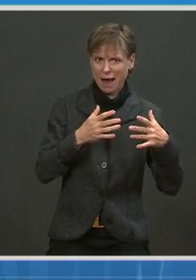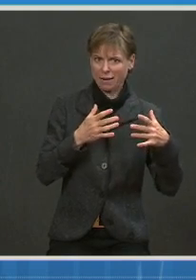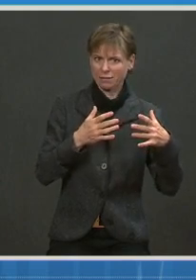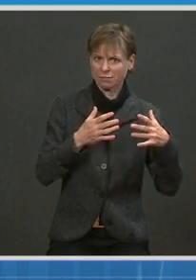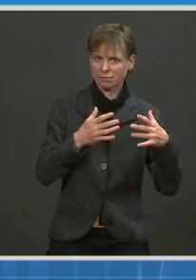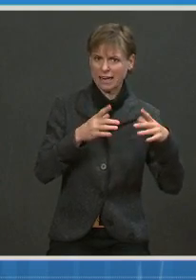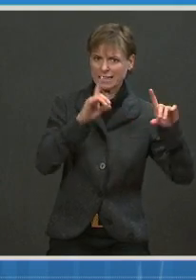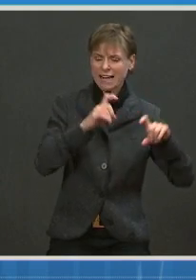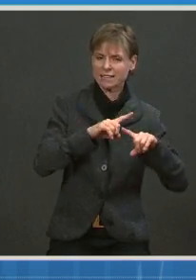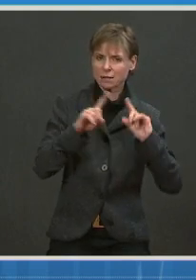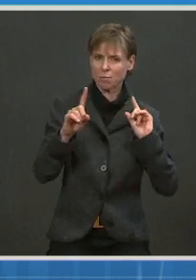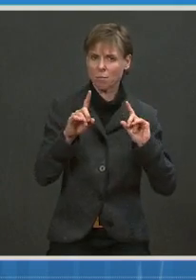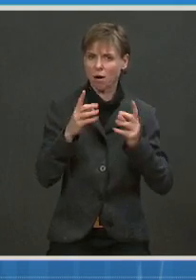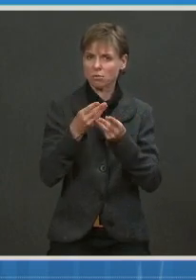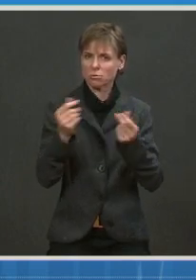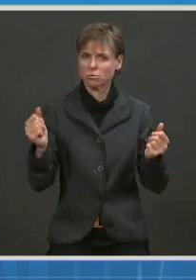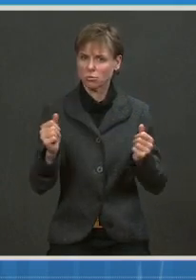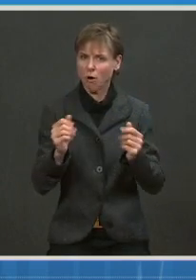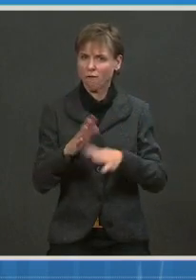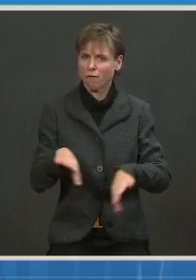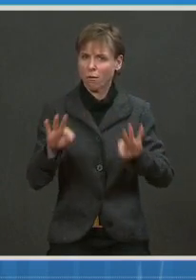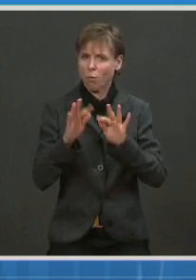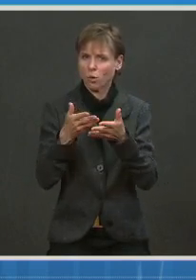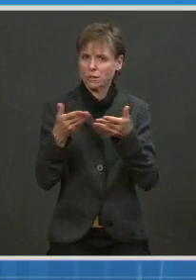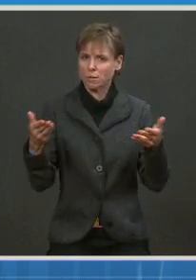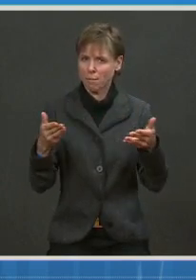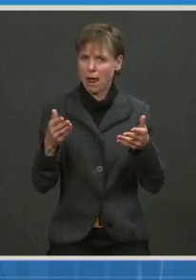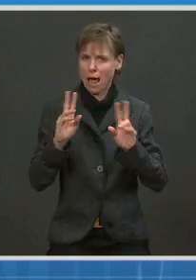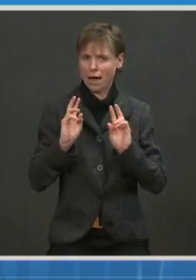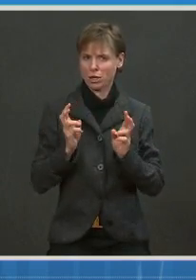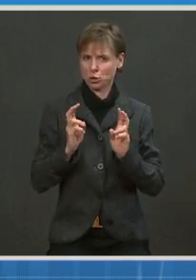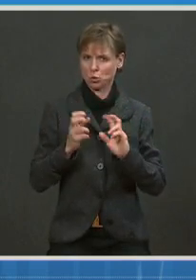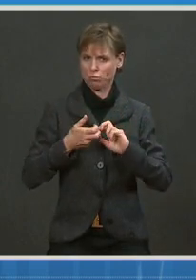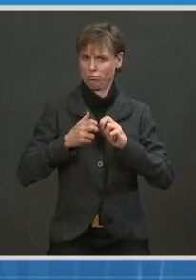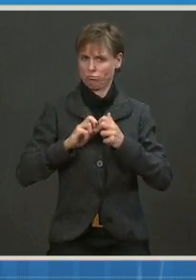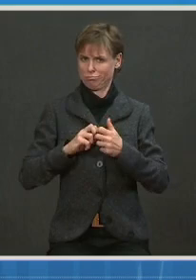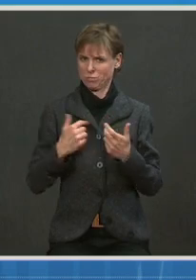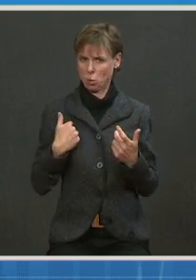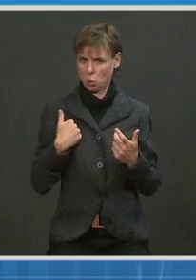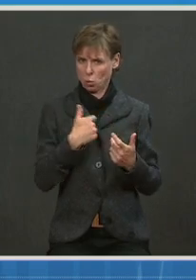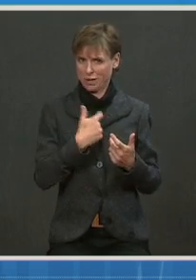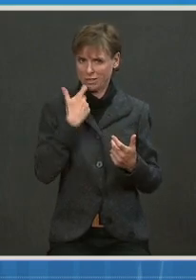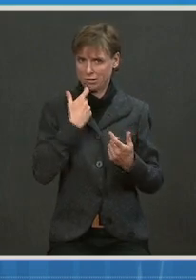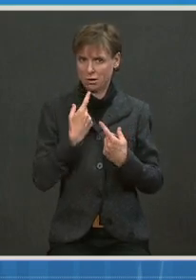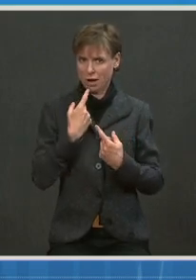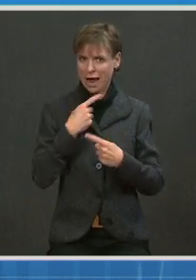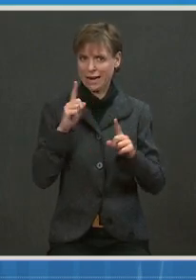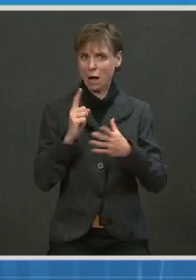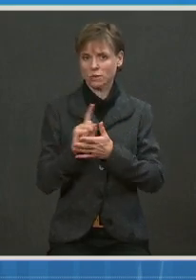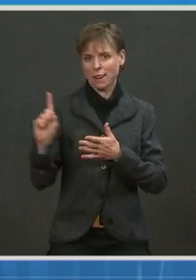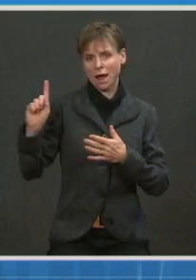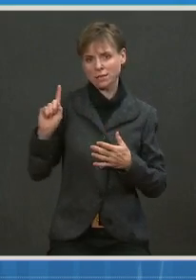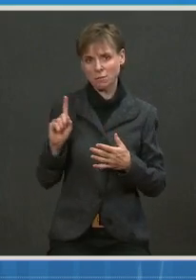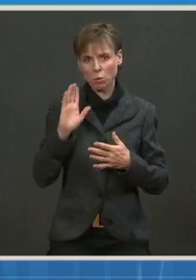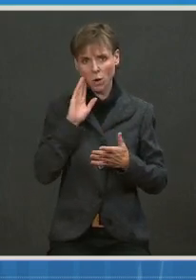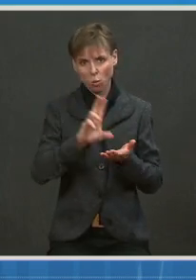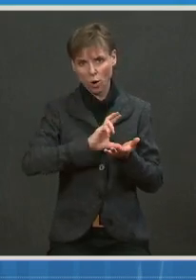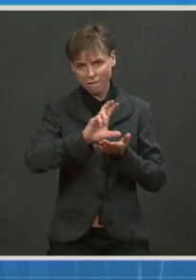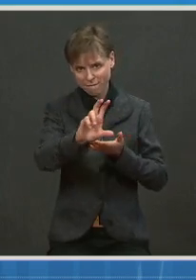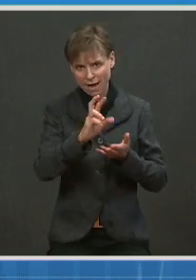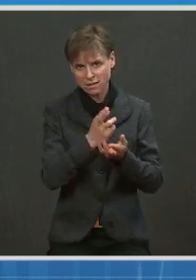critical supply issues. As we announced earlier last month that we were going to invest critical resources